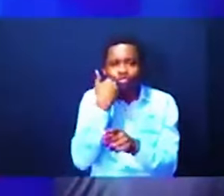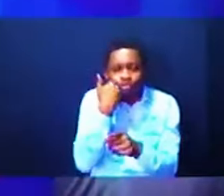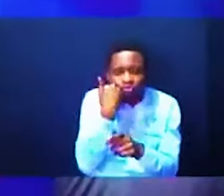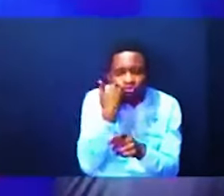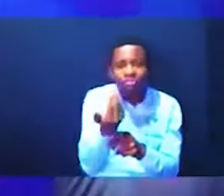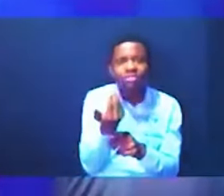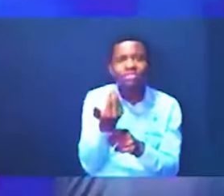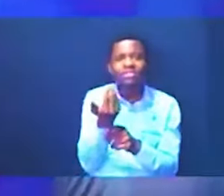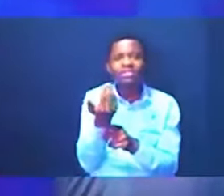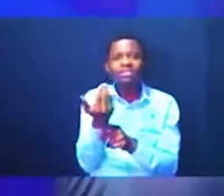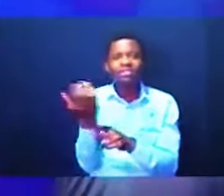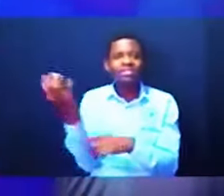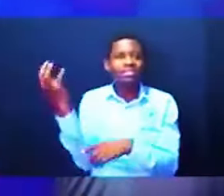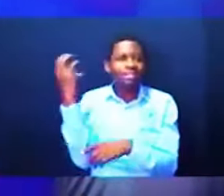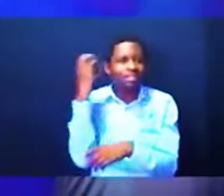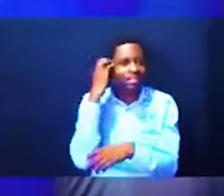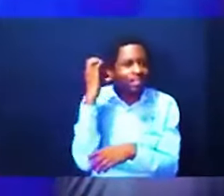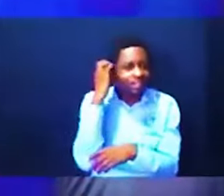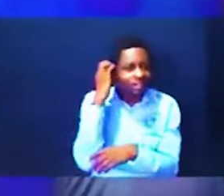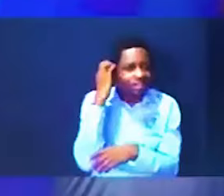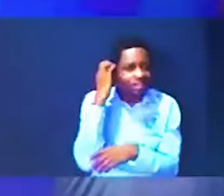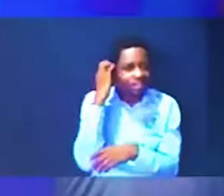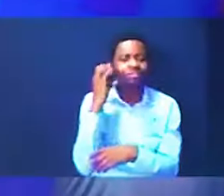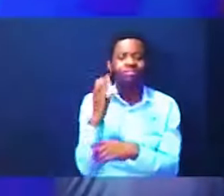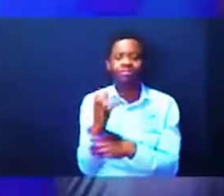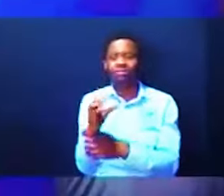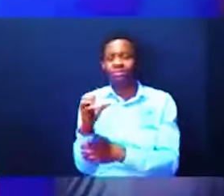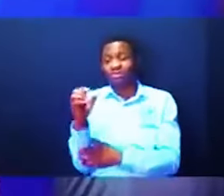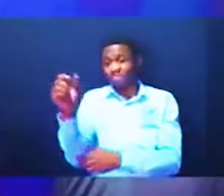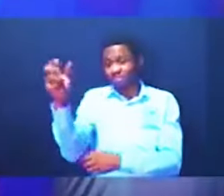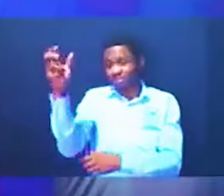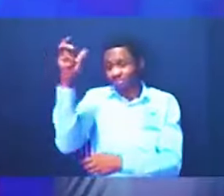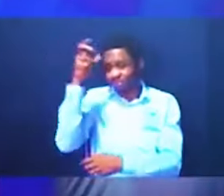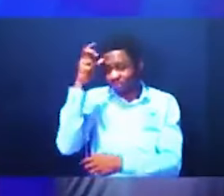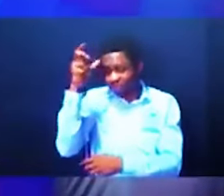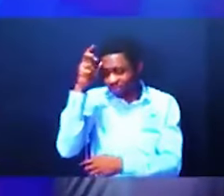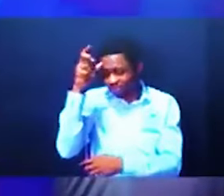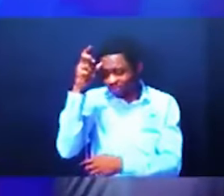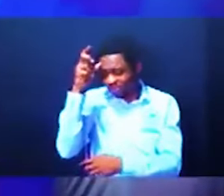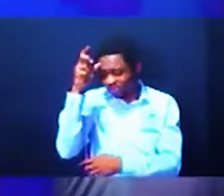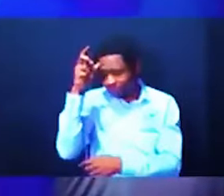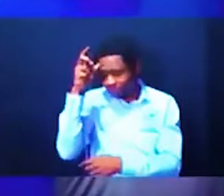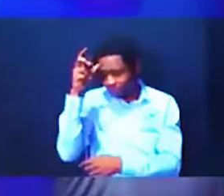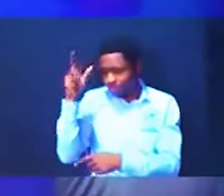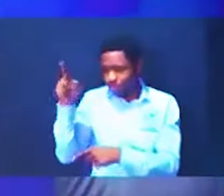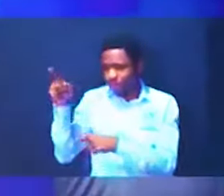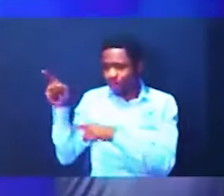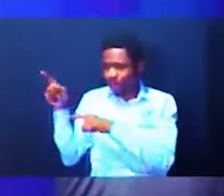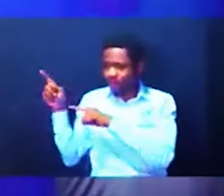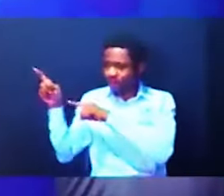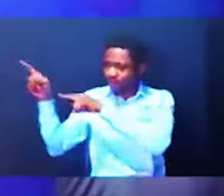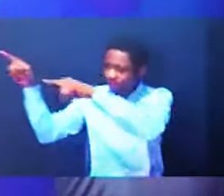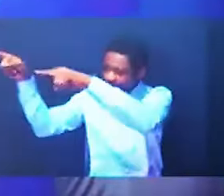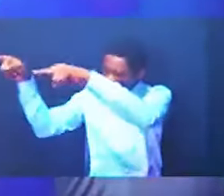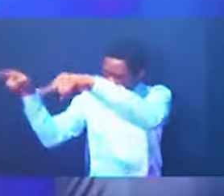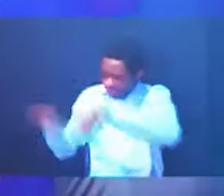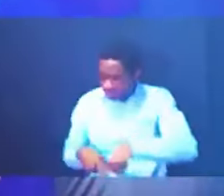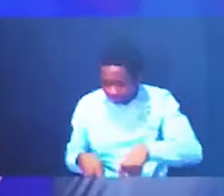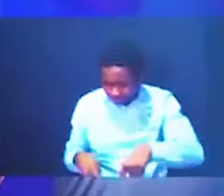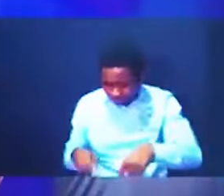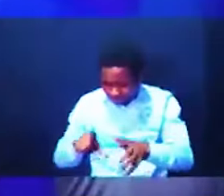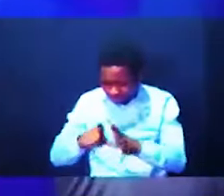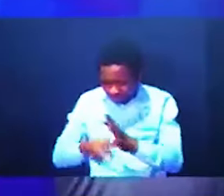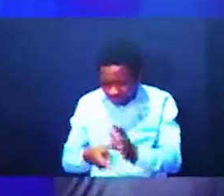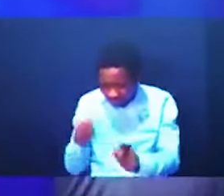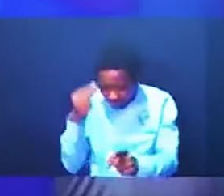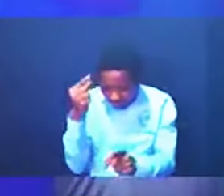Satan comes and take away the word that was sown in them.